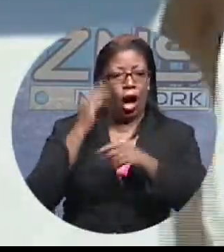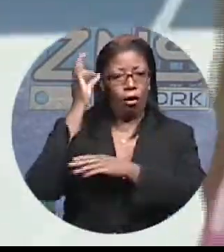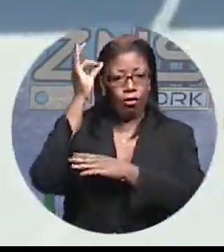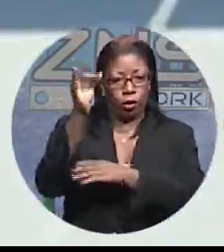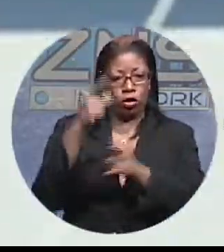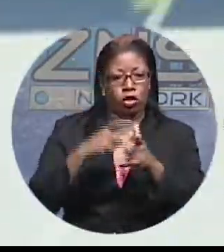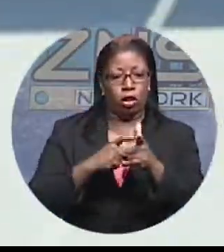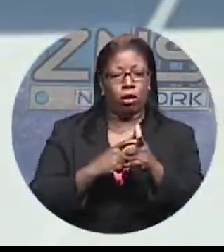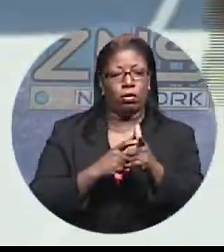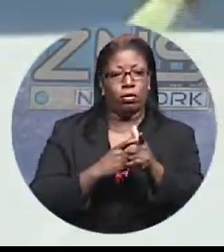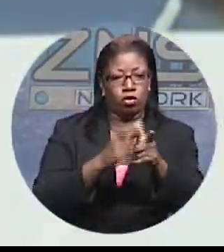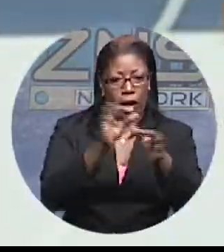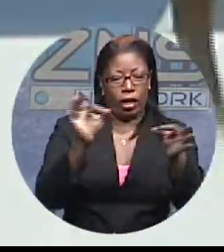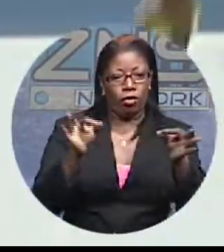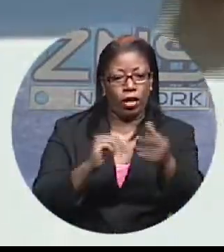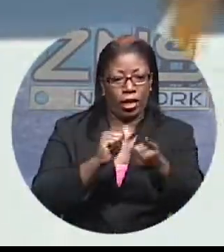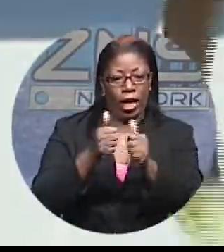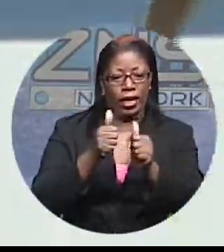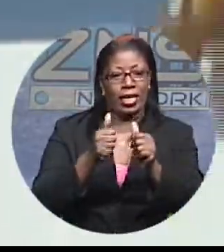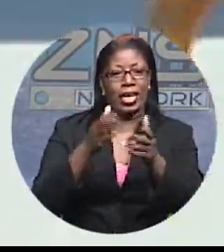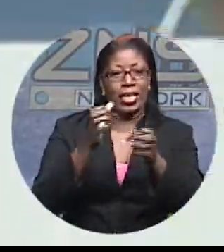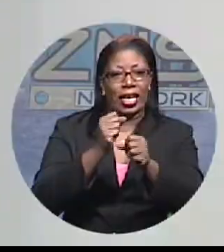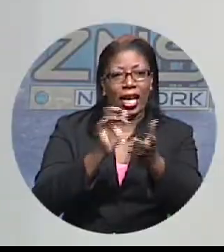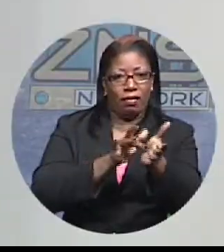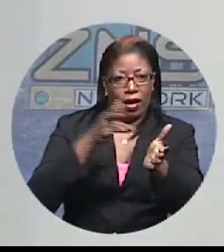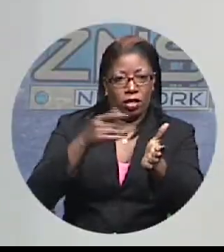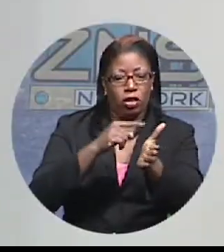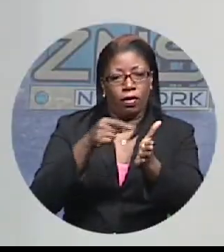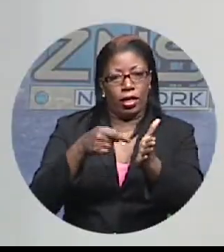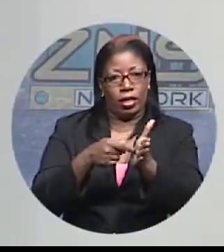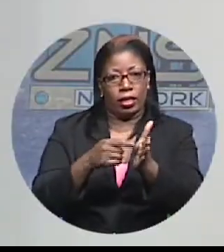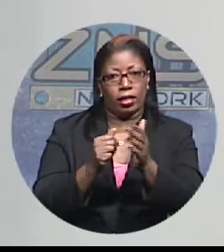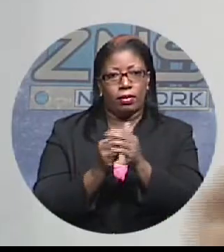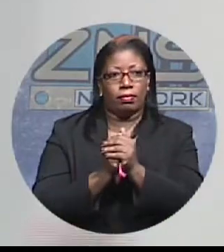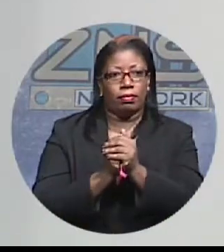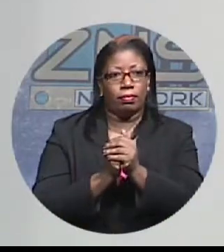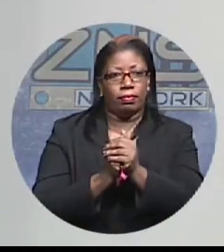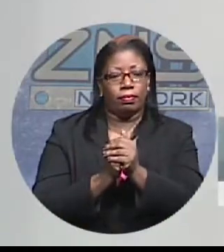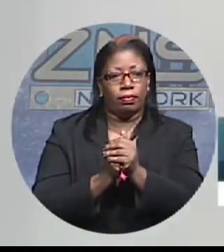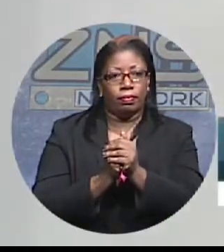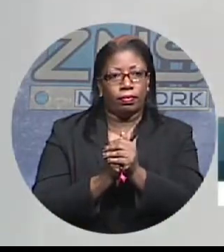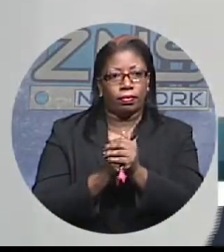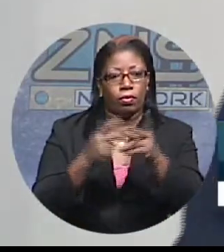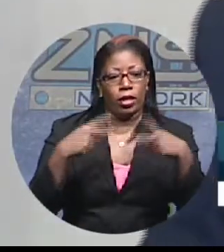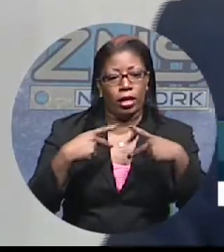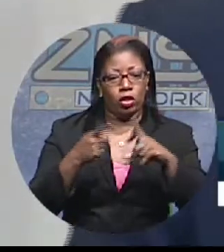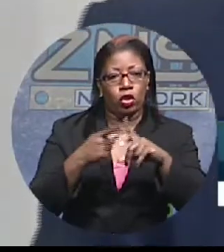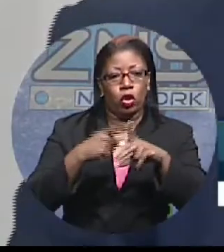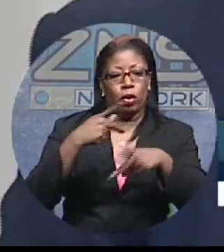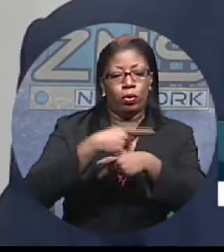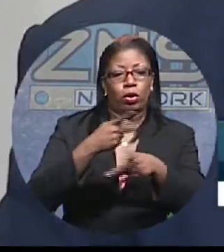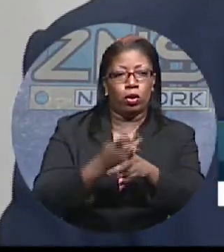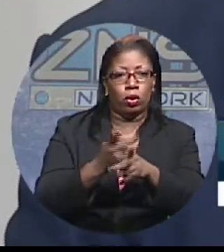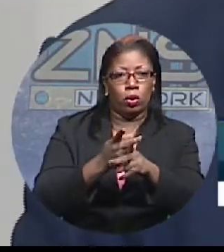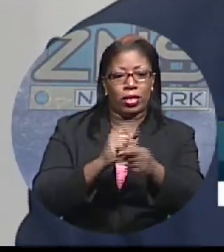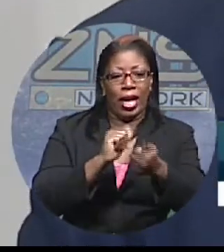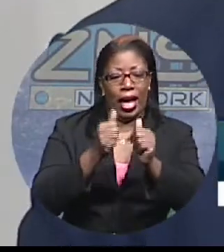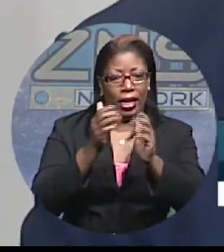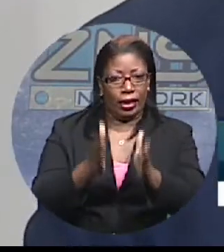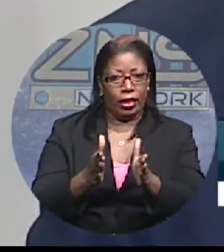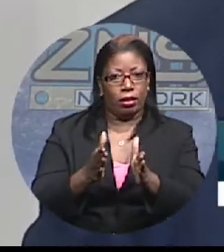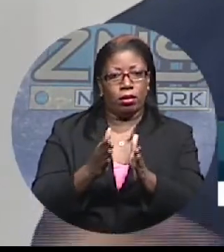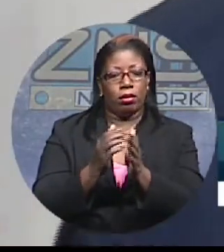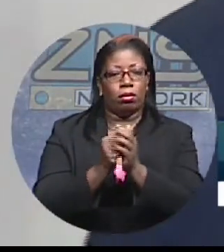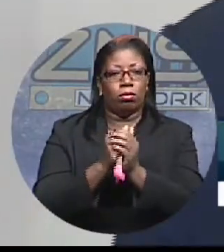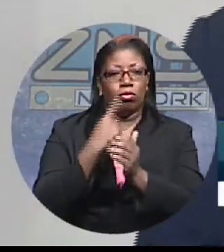athletes, take advantage of this dynamic opportunity. We have the wherewithal to produce athletes who will